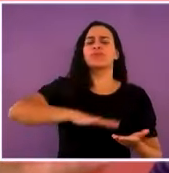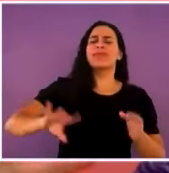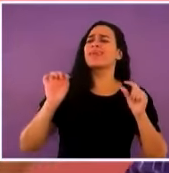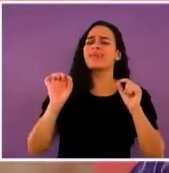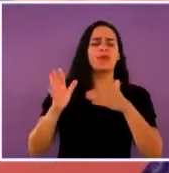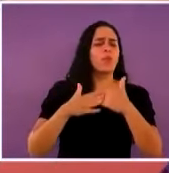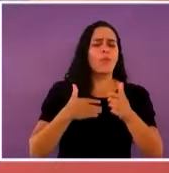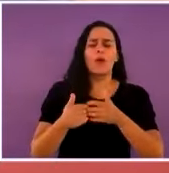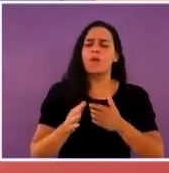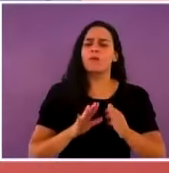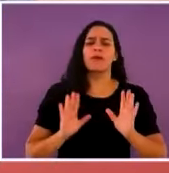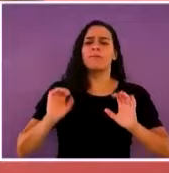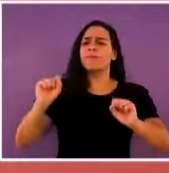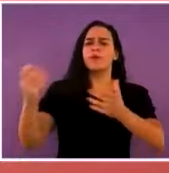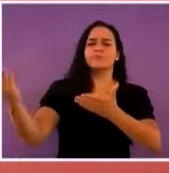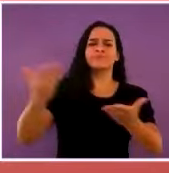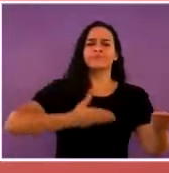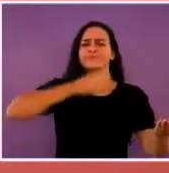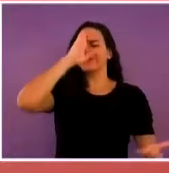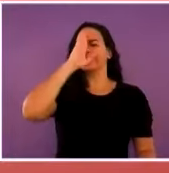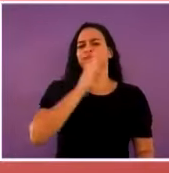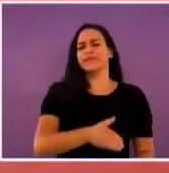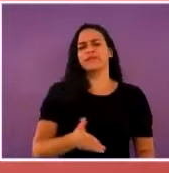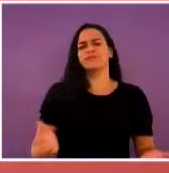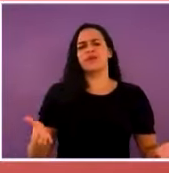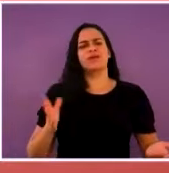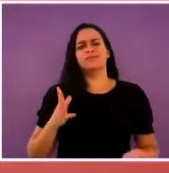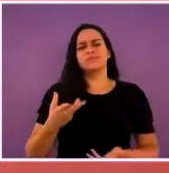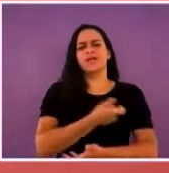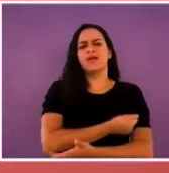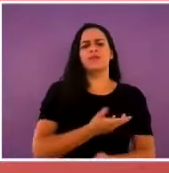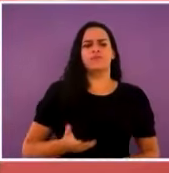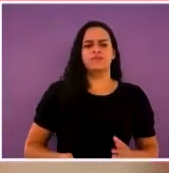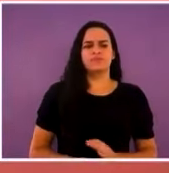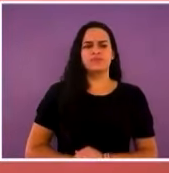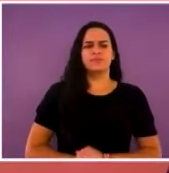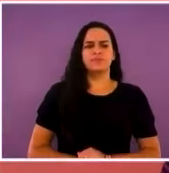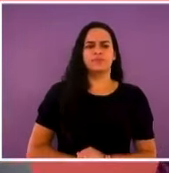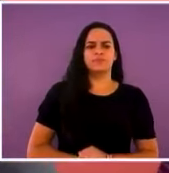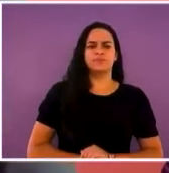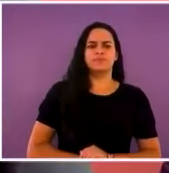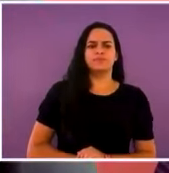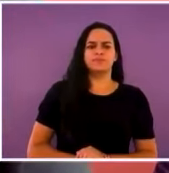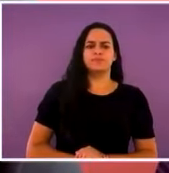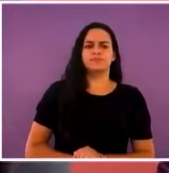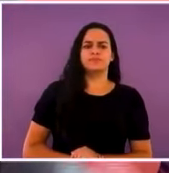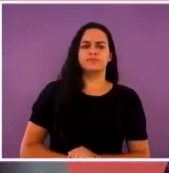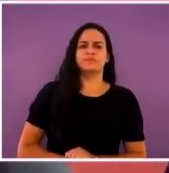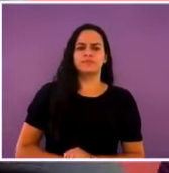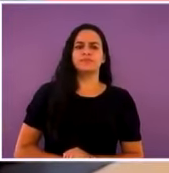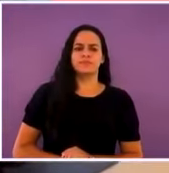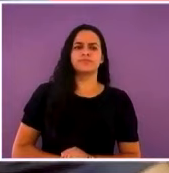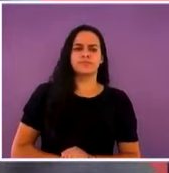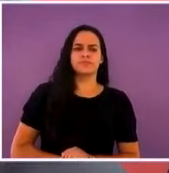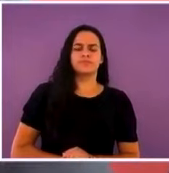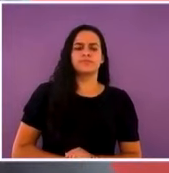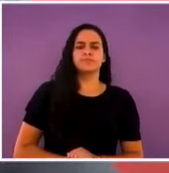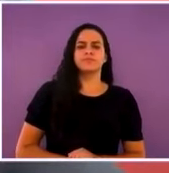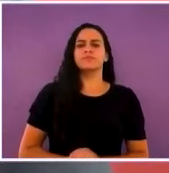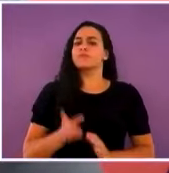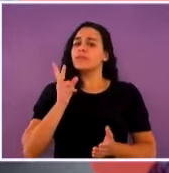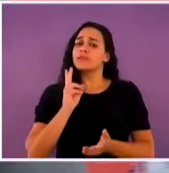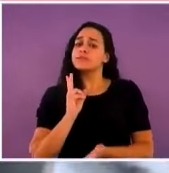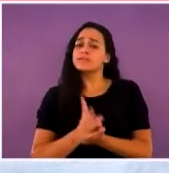quem sejam. And working, walking and praying together. E trabalhando, andando e